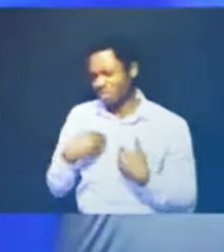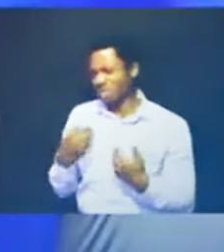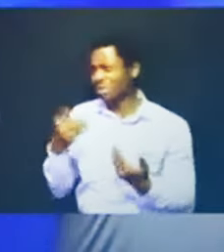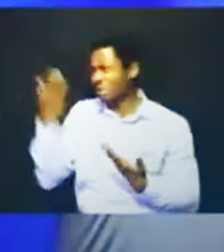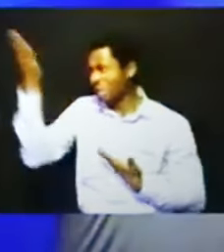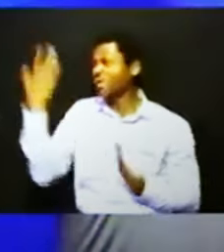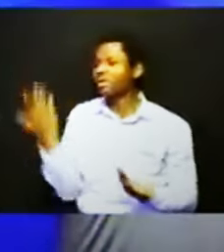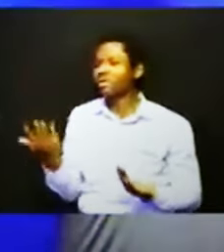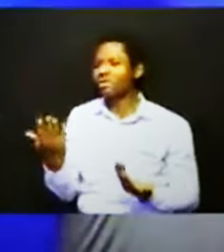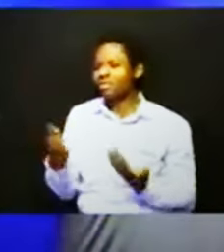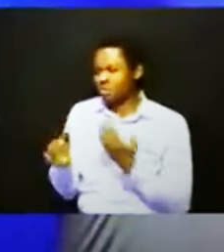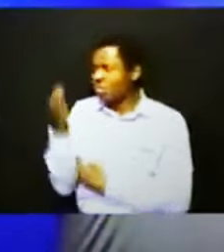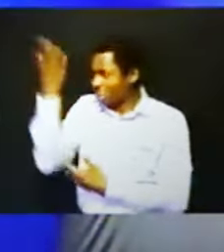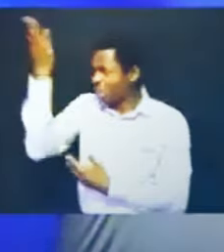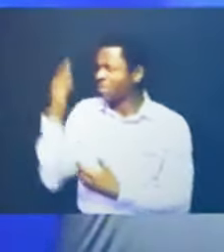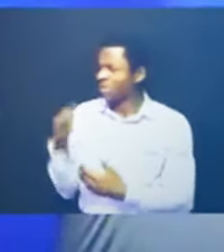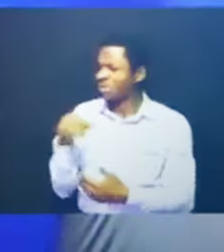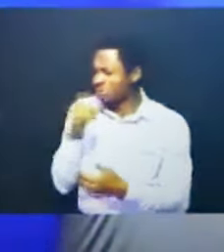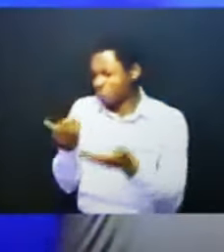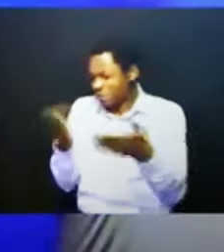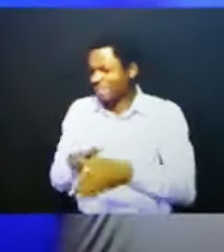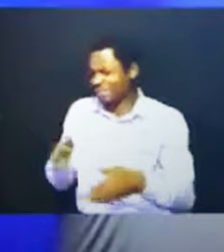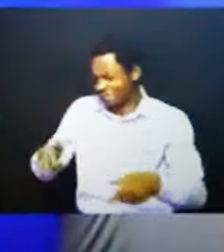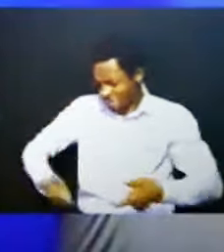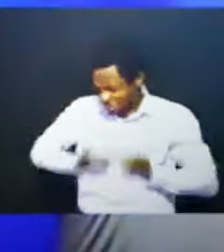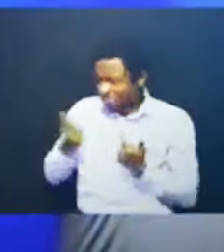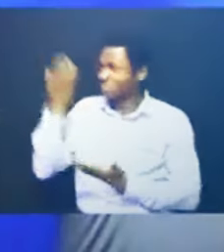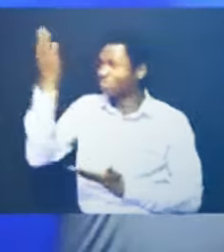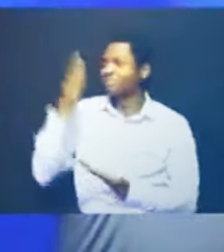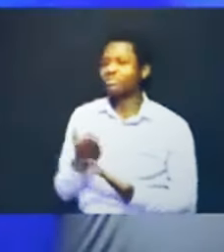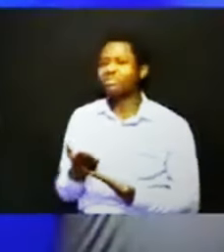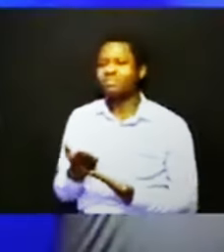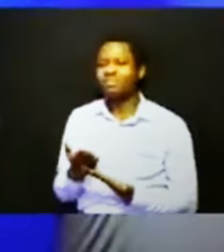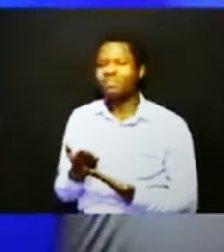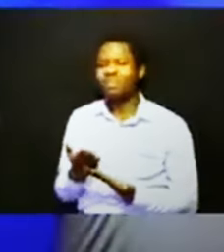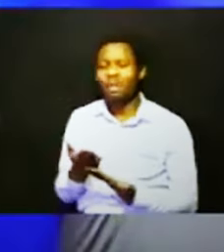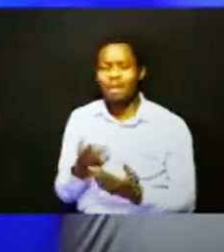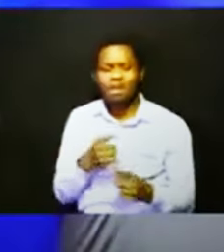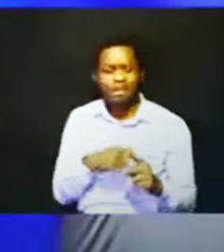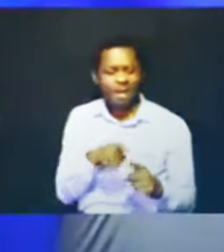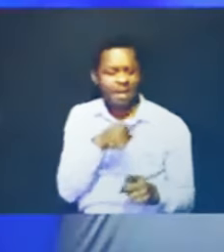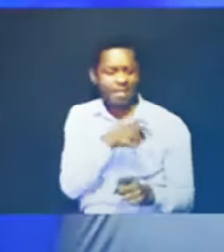He is not dead. He is alive. But he feels so